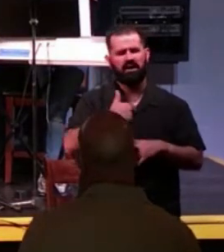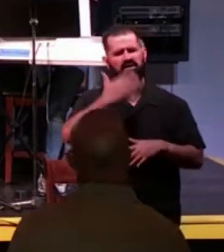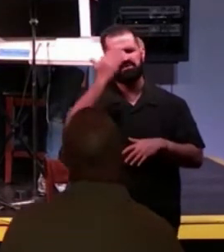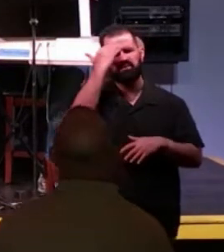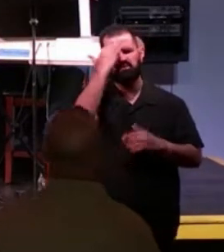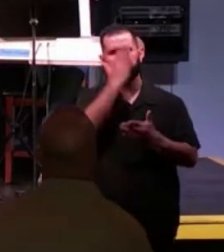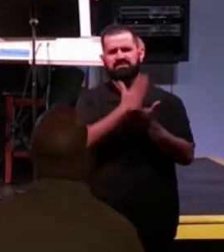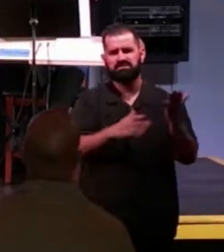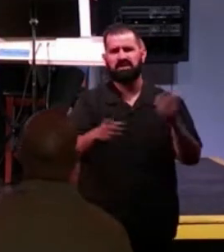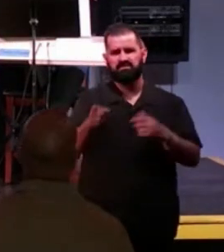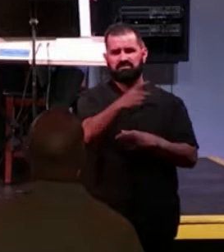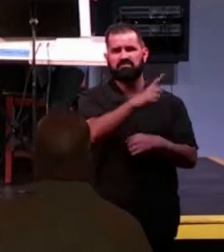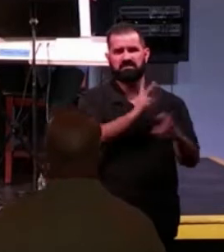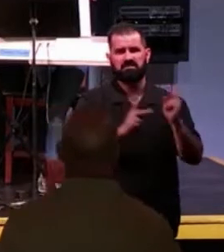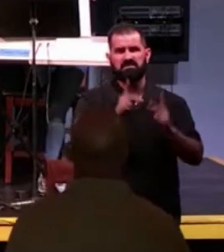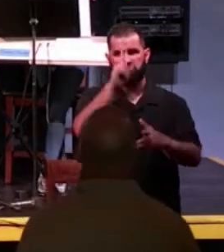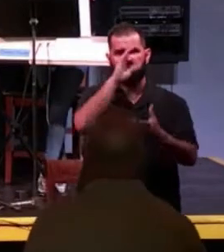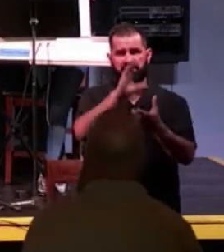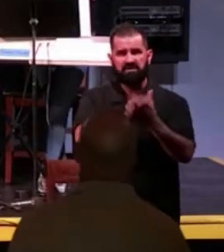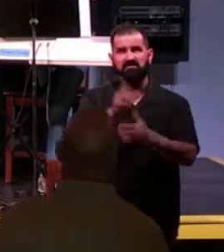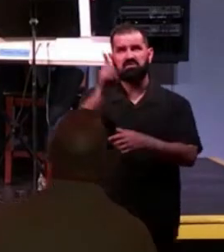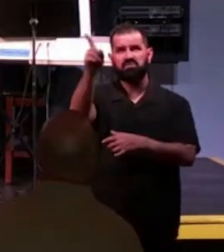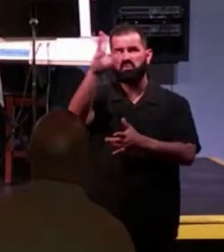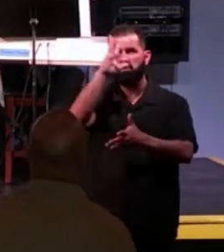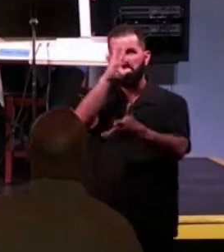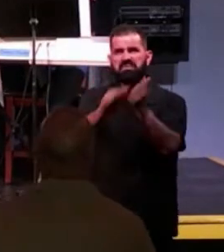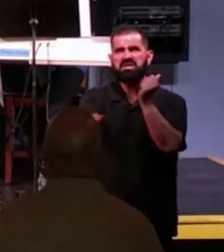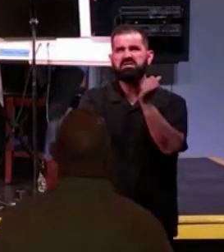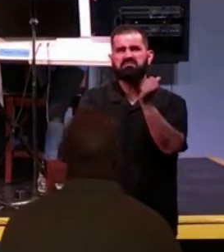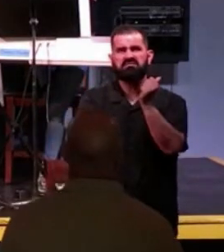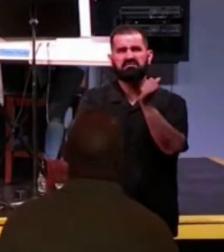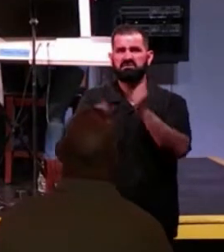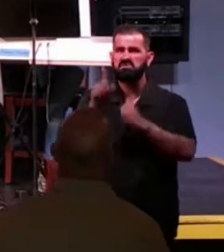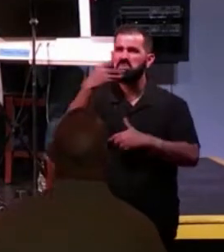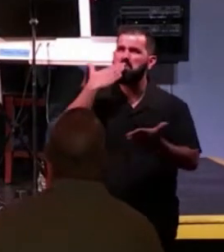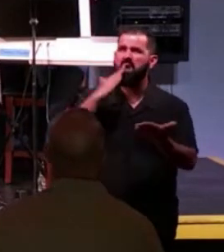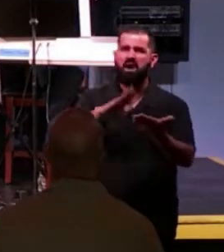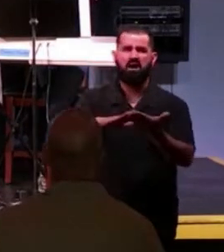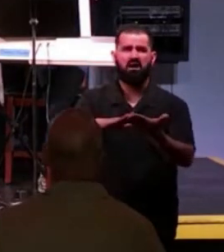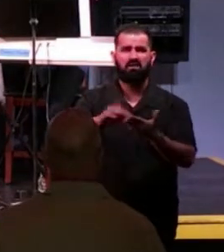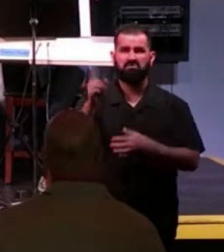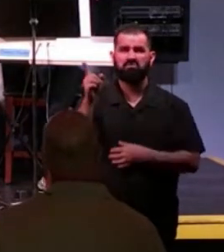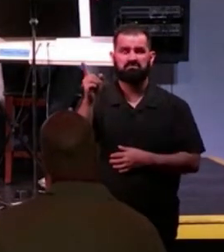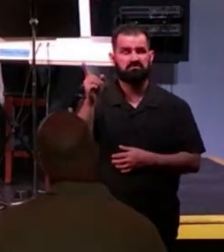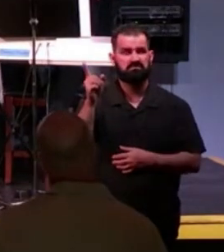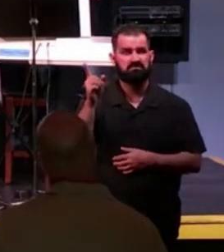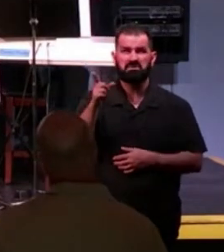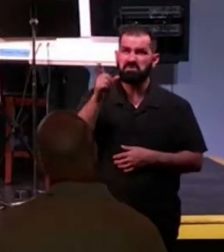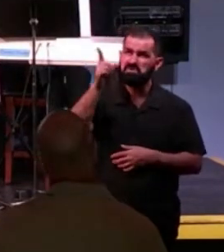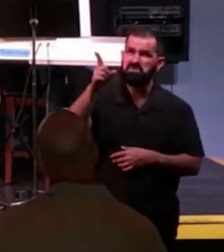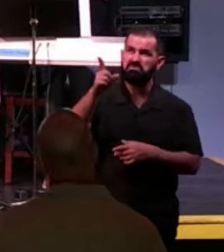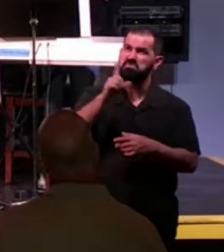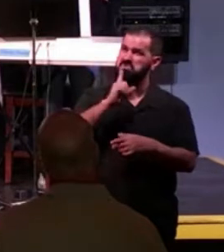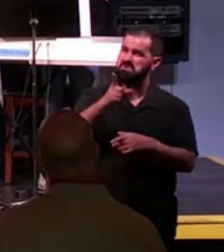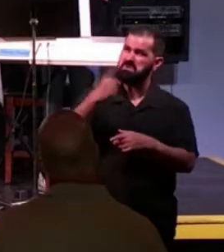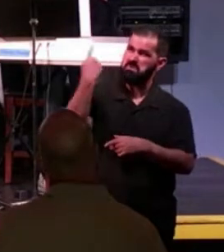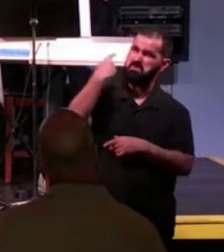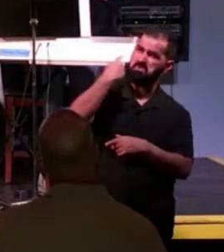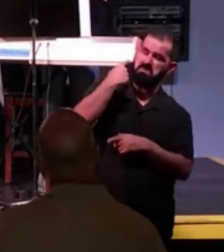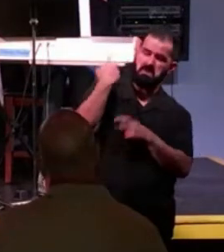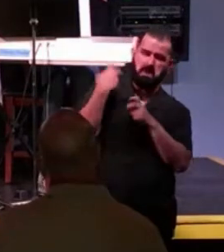of us here actually believe you're ruthless. You're mean. You've been hard on us.